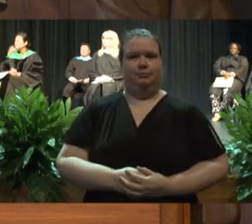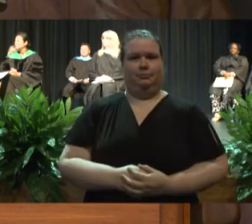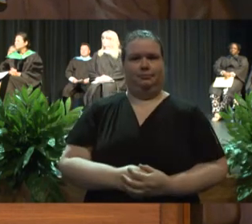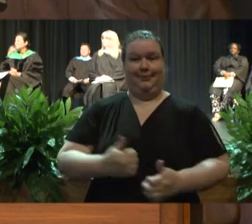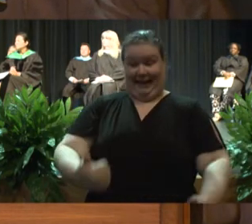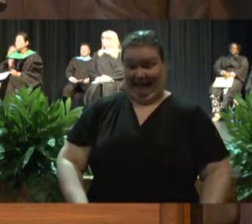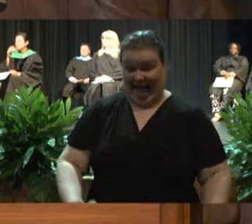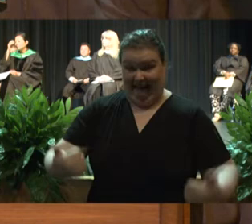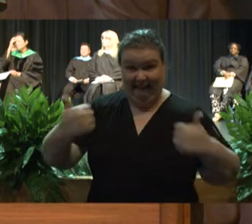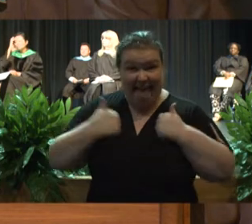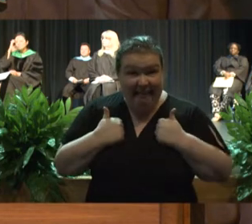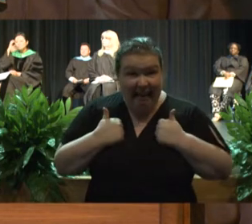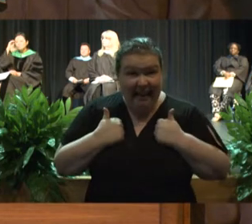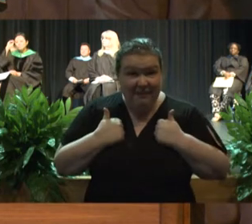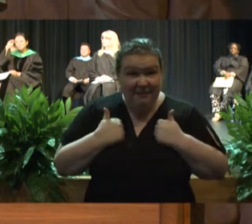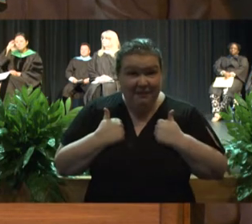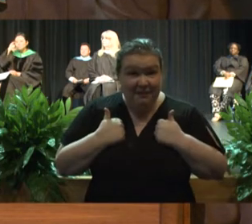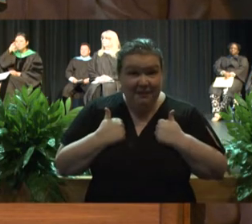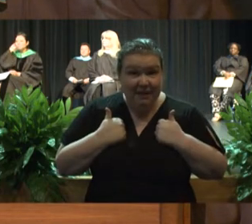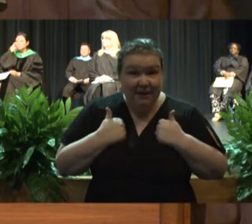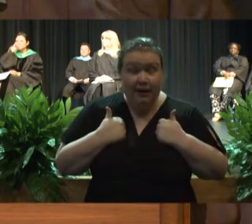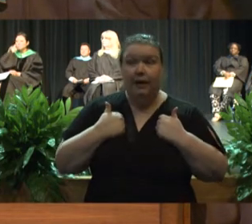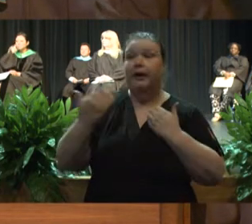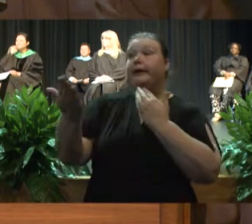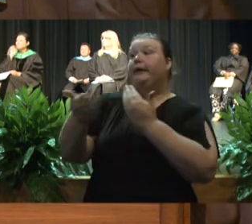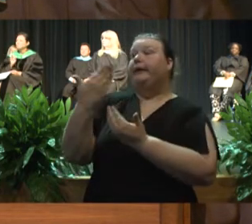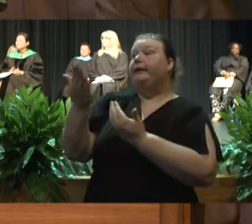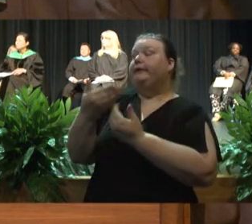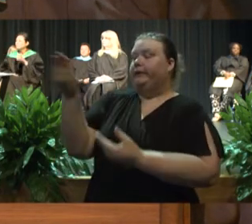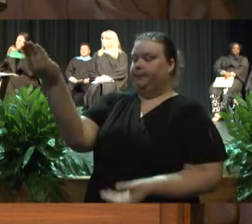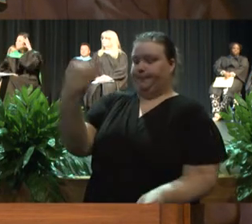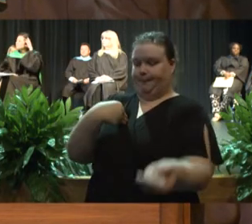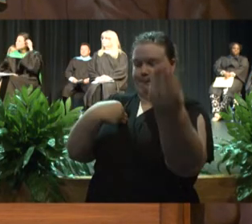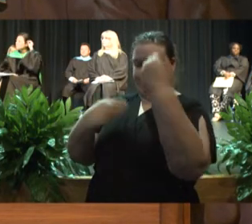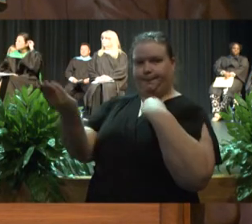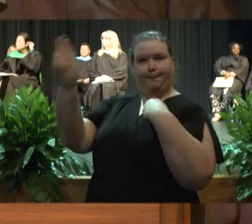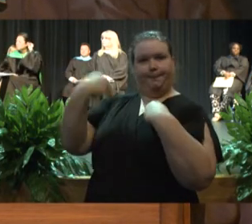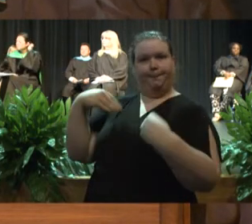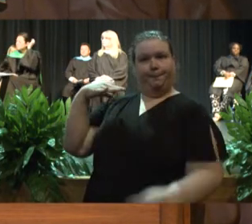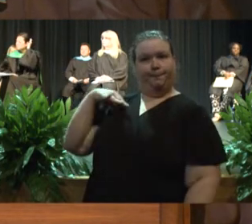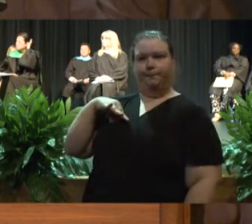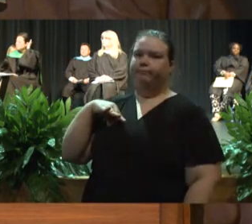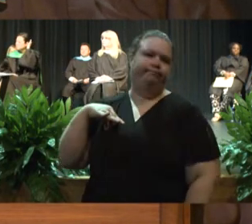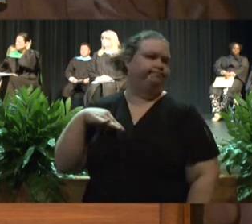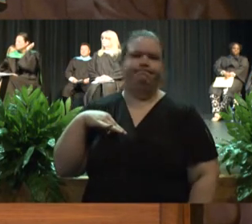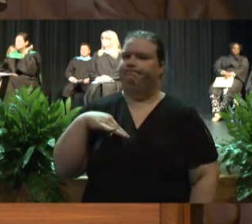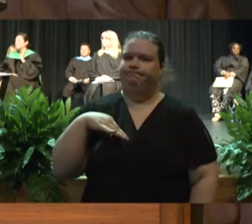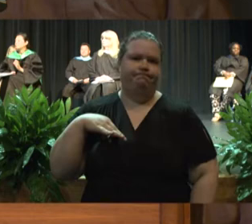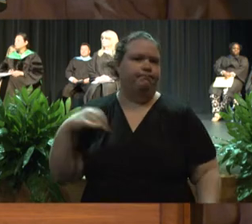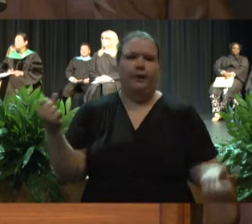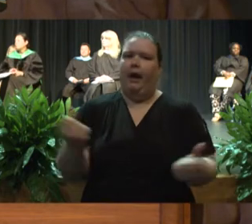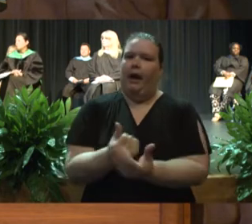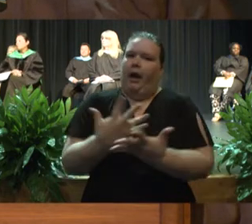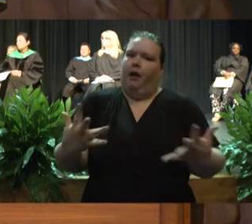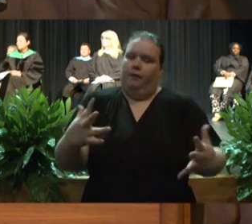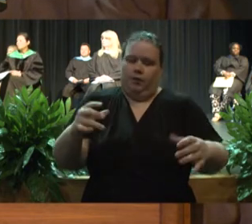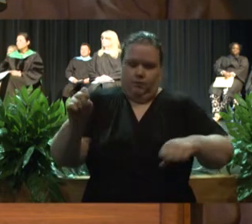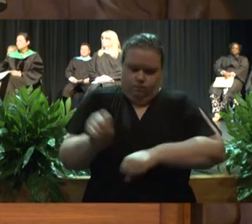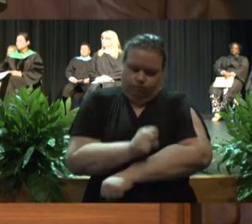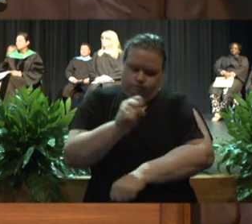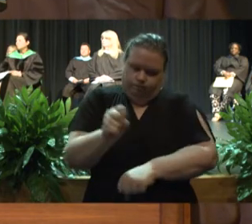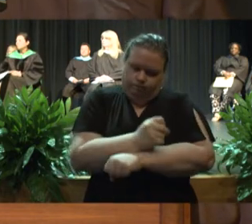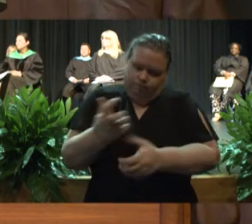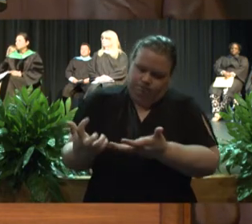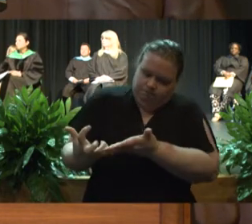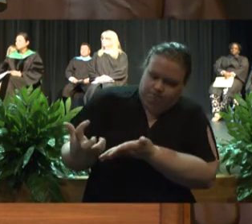that nothing, absolutely nothing, is given to you, but in fact, everything must be earned, which